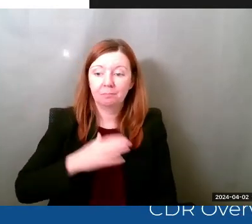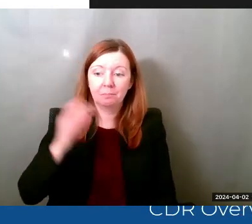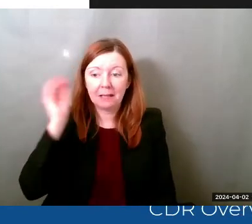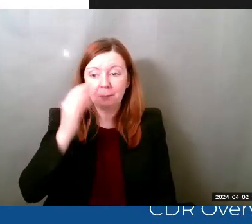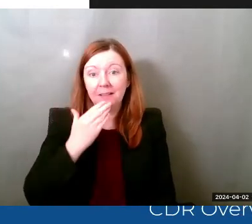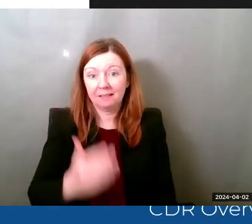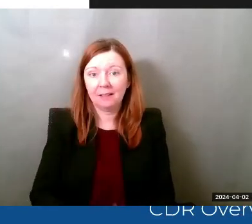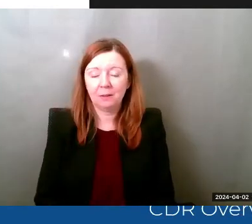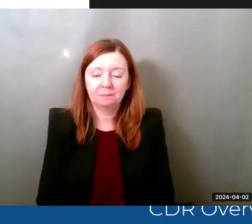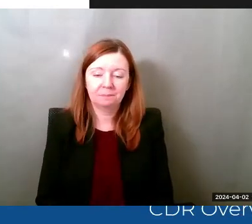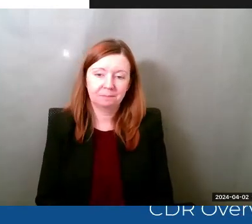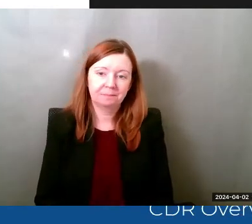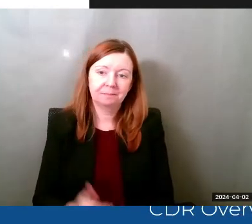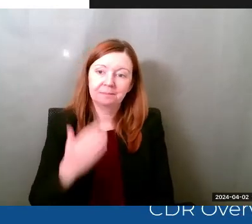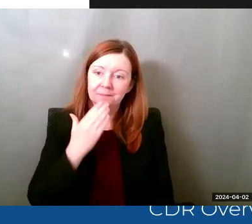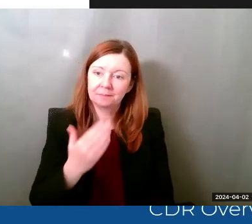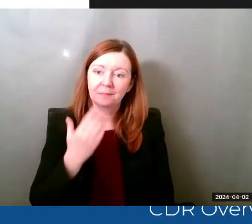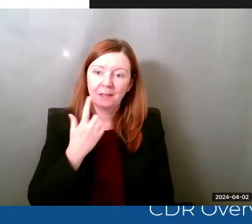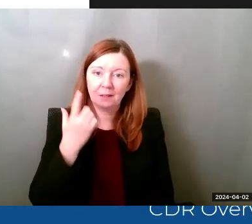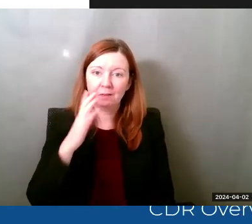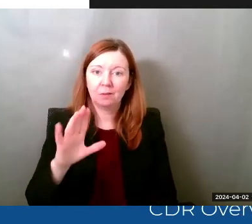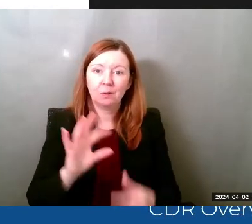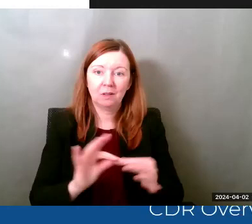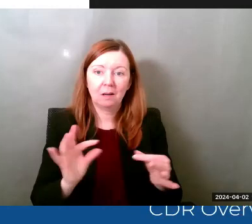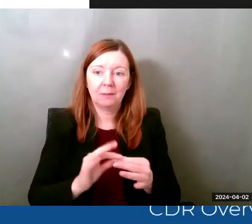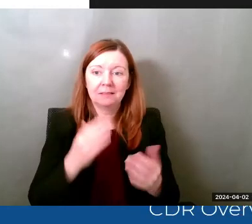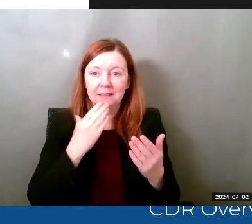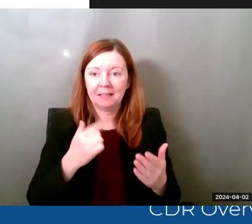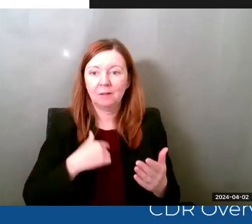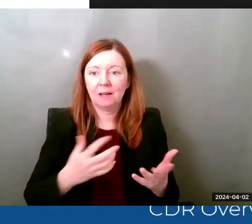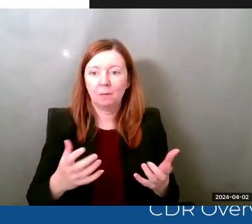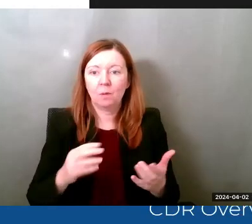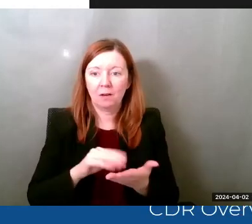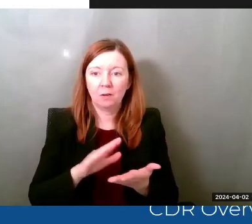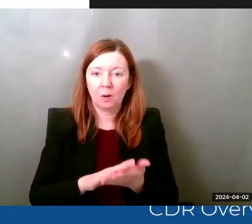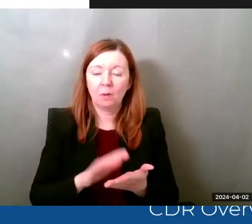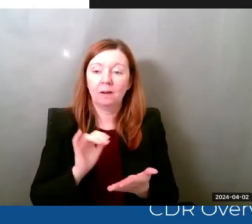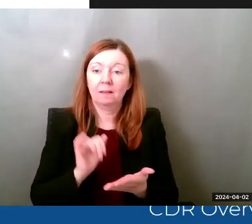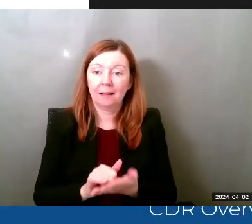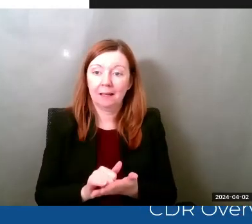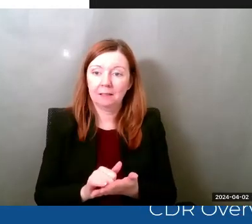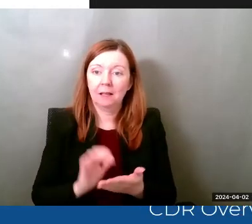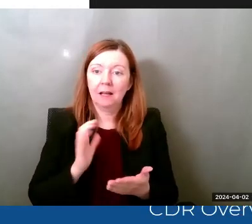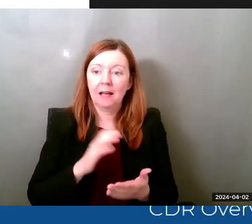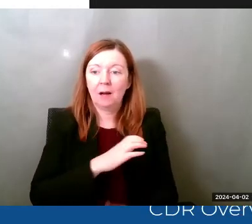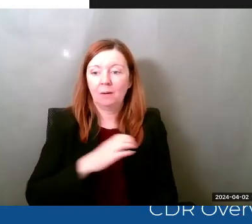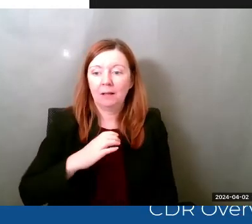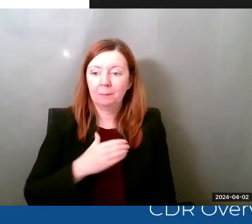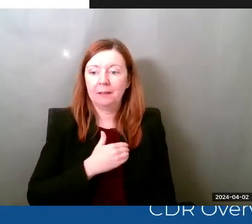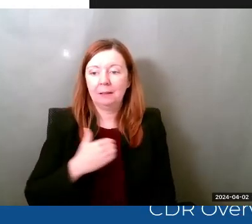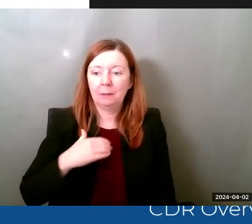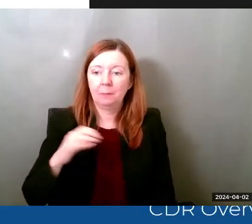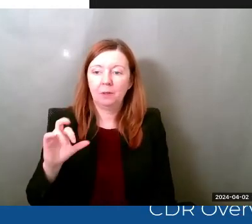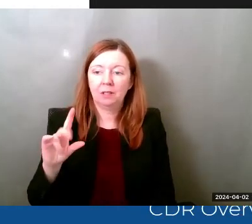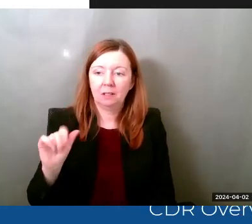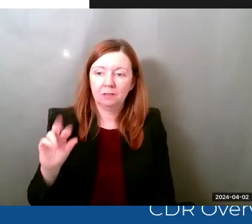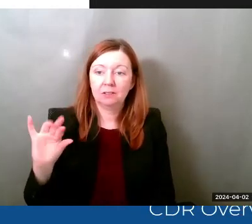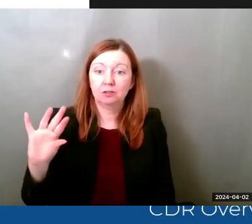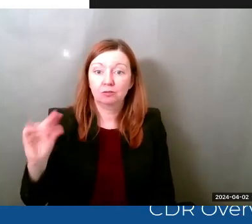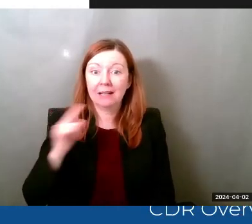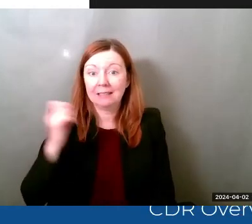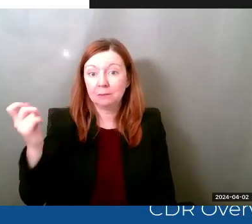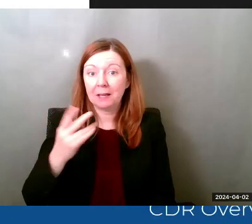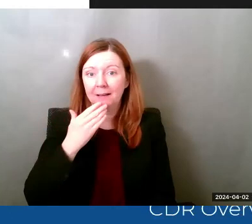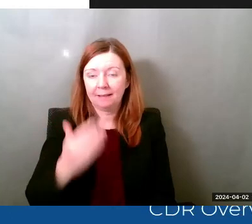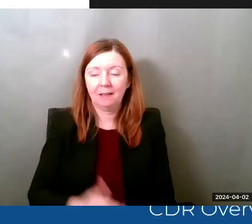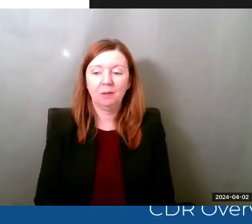opinion. Thank you. Thank you for your comment. And I just want to note that our committee member Clarissa Redding is back. Thank